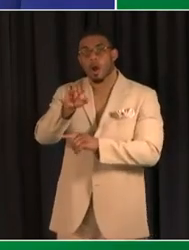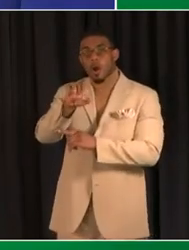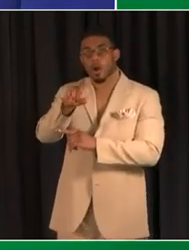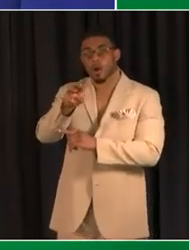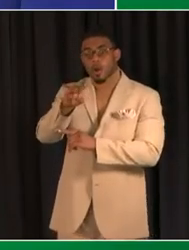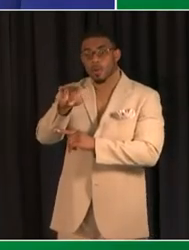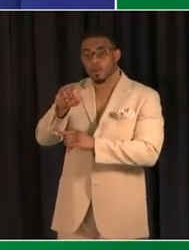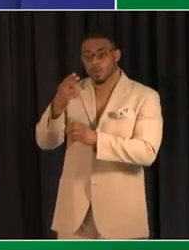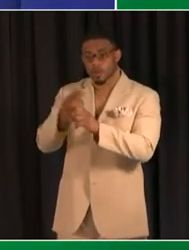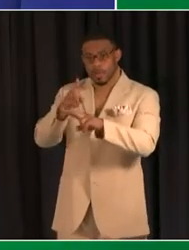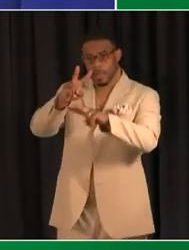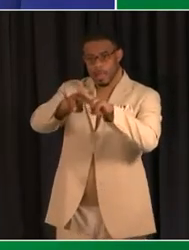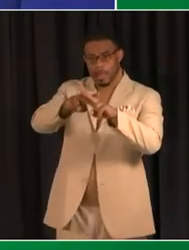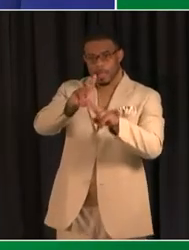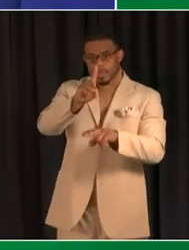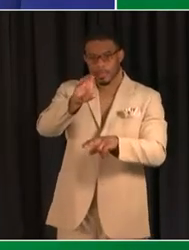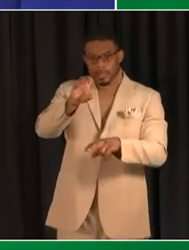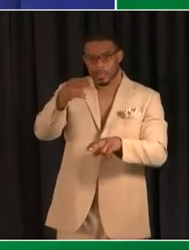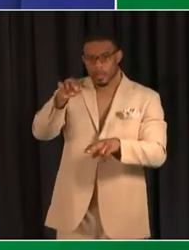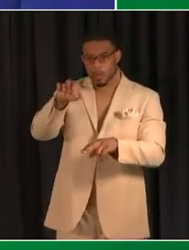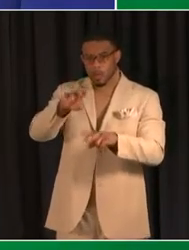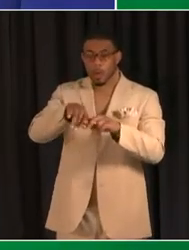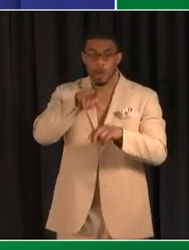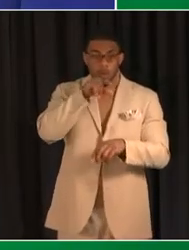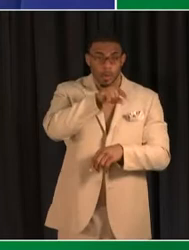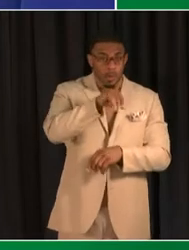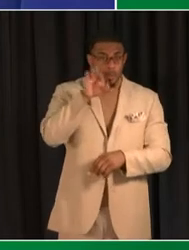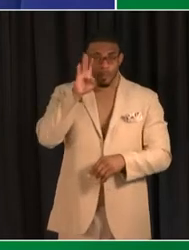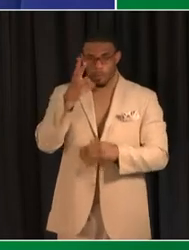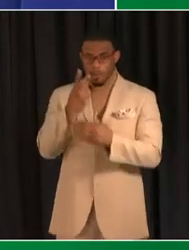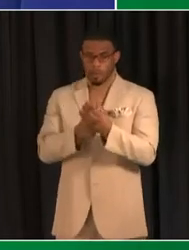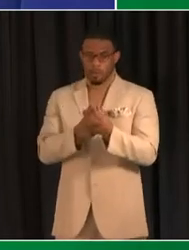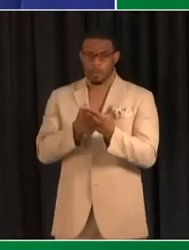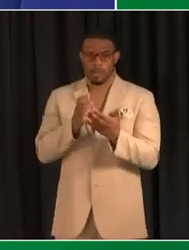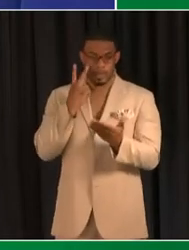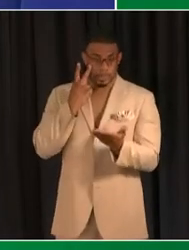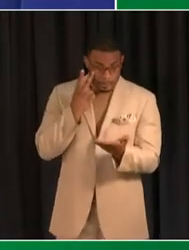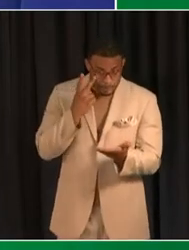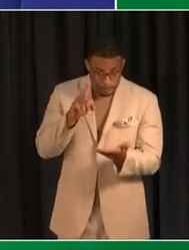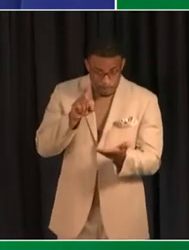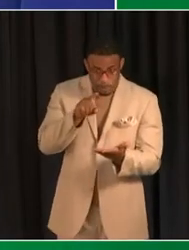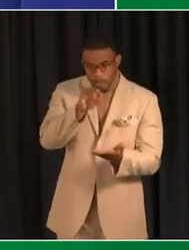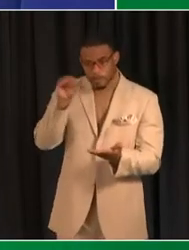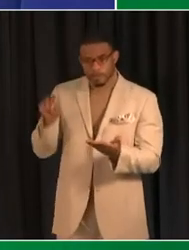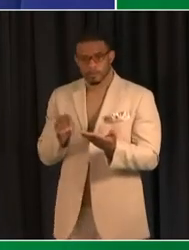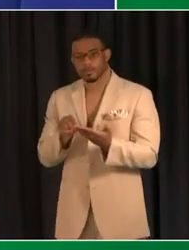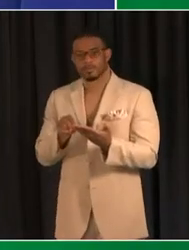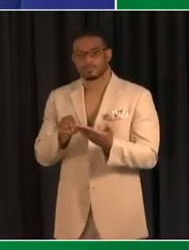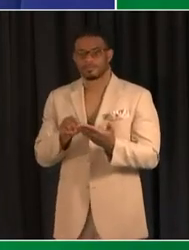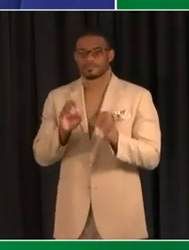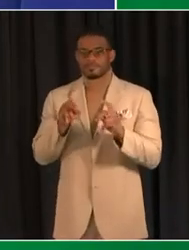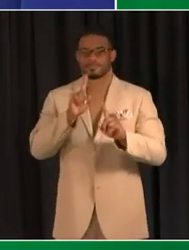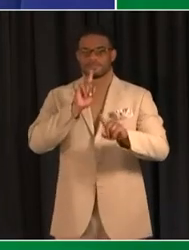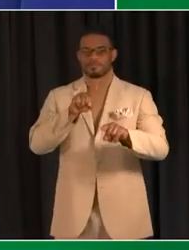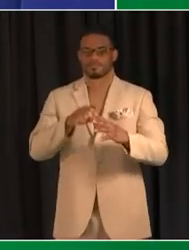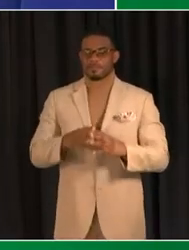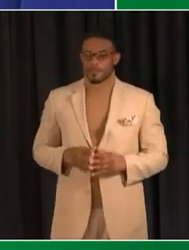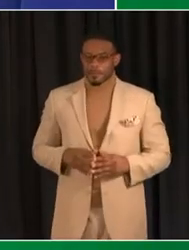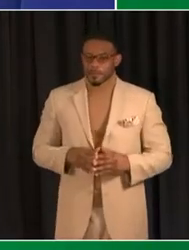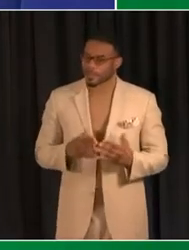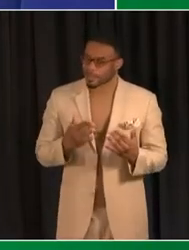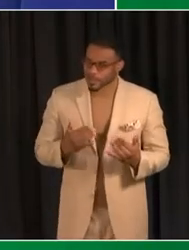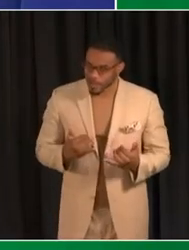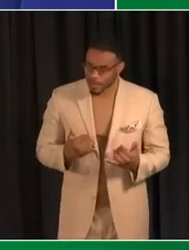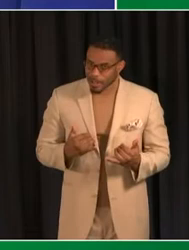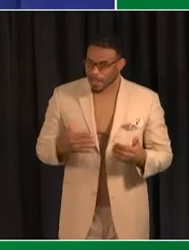on social media, use the hashtag DCHope on Twitter and Facebook, and that'll allow us to see your question or comment. And